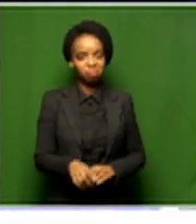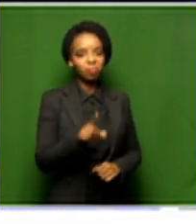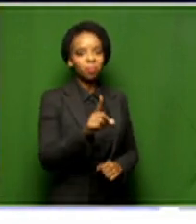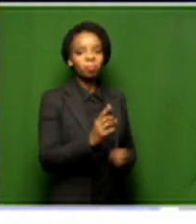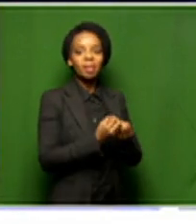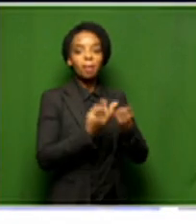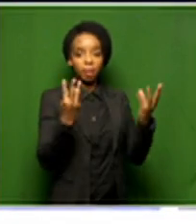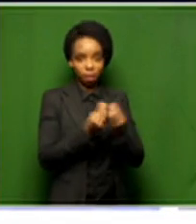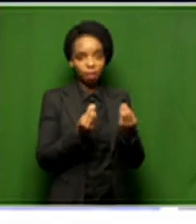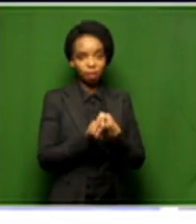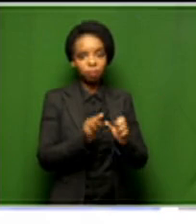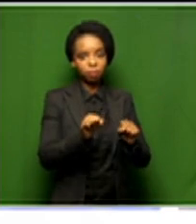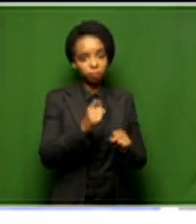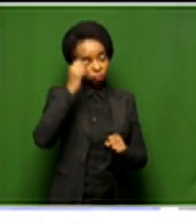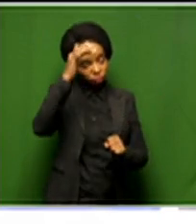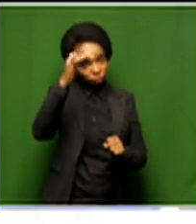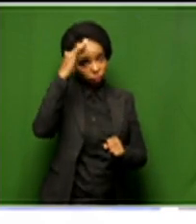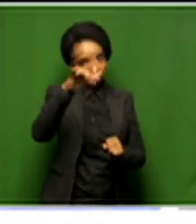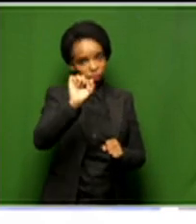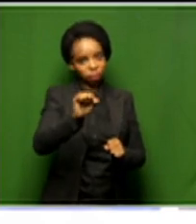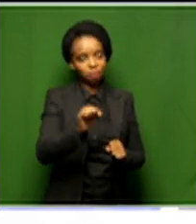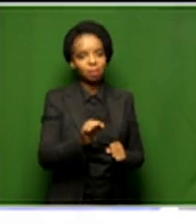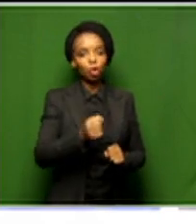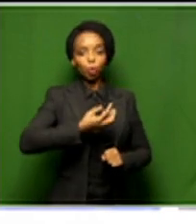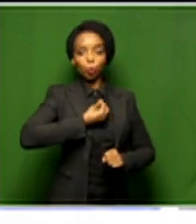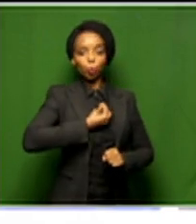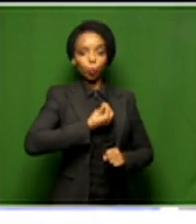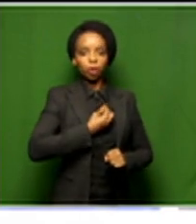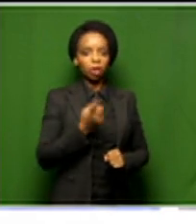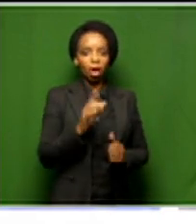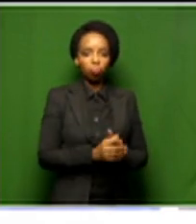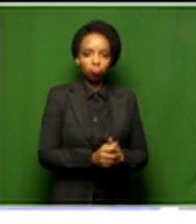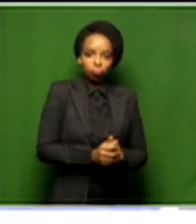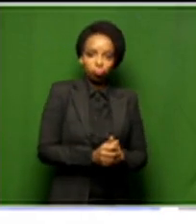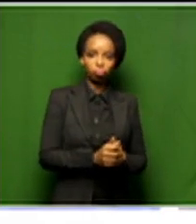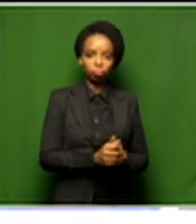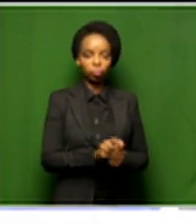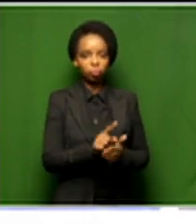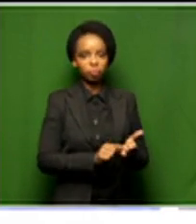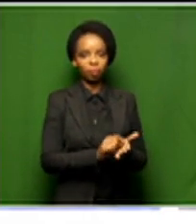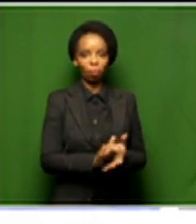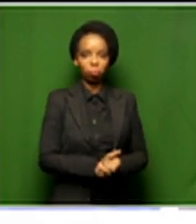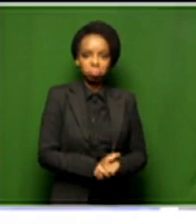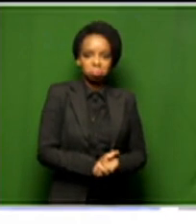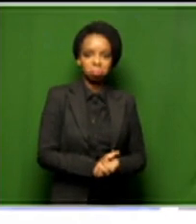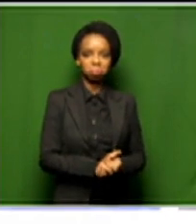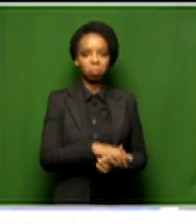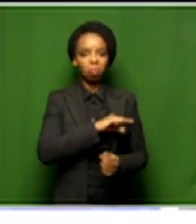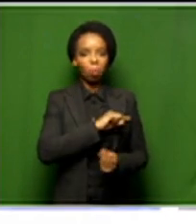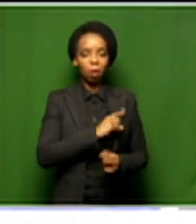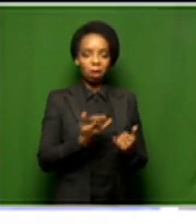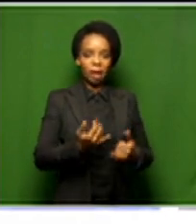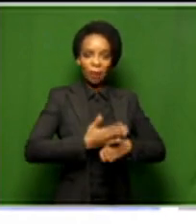consider. Yes, the youth naturally would not be keen to vote. Because they're not working